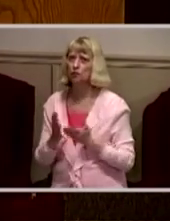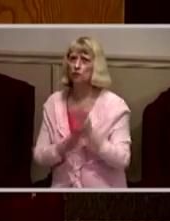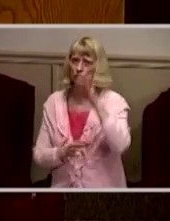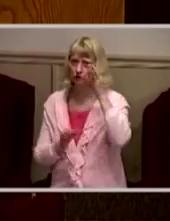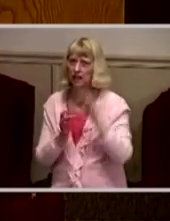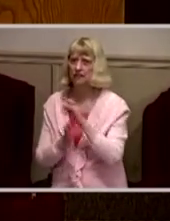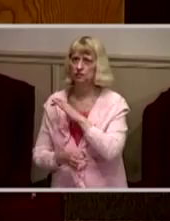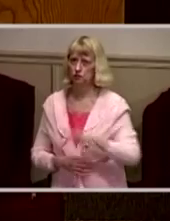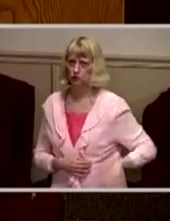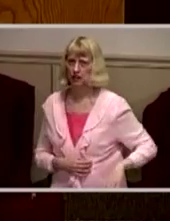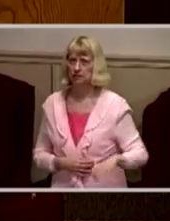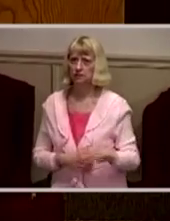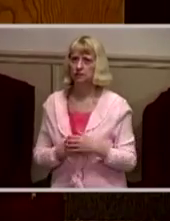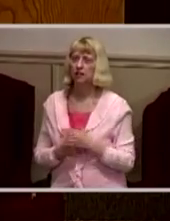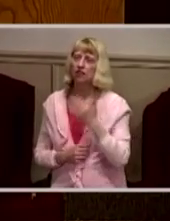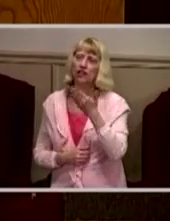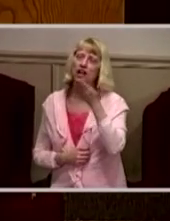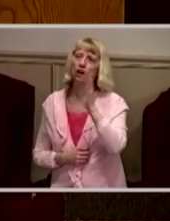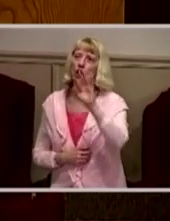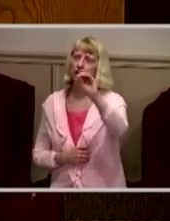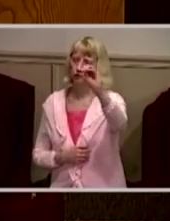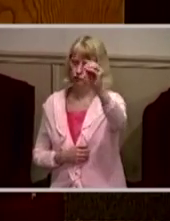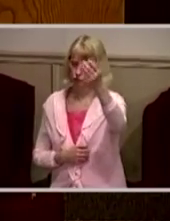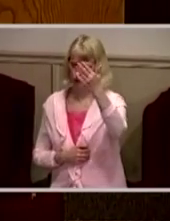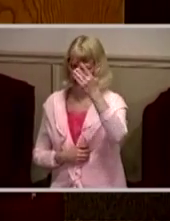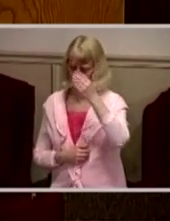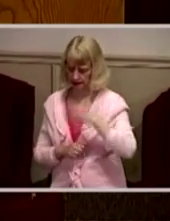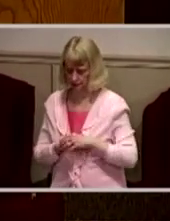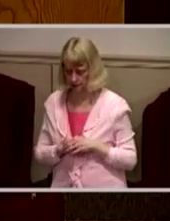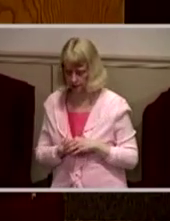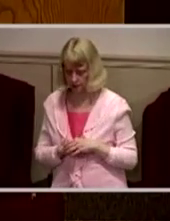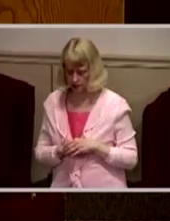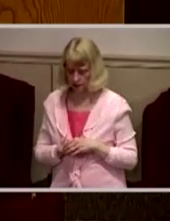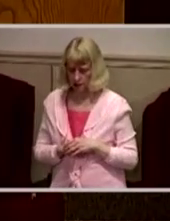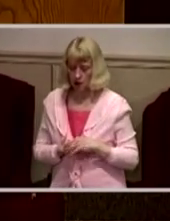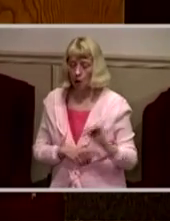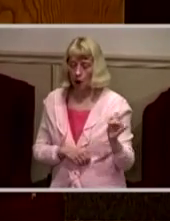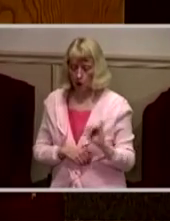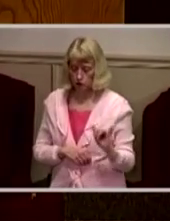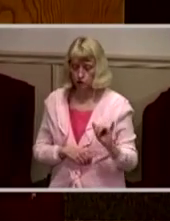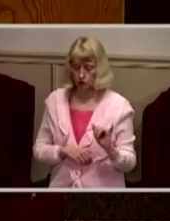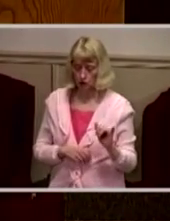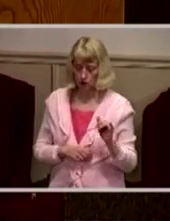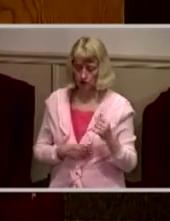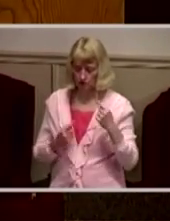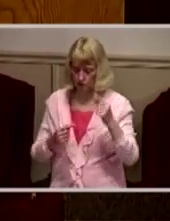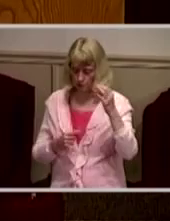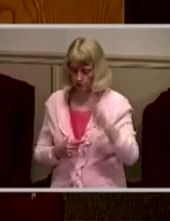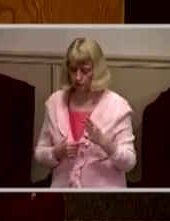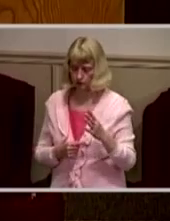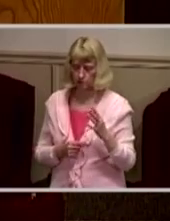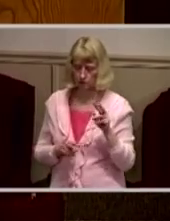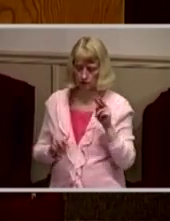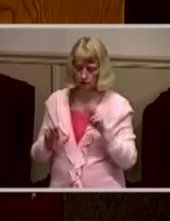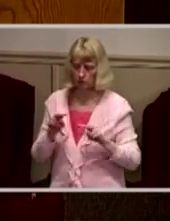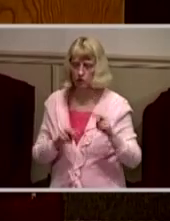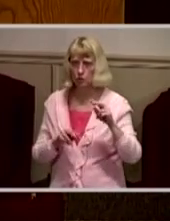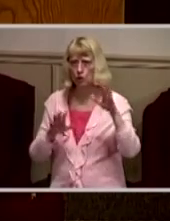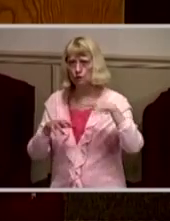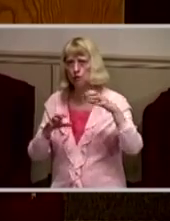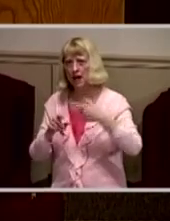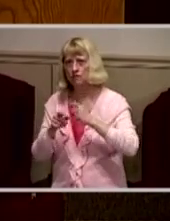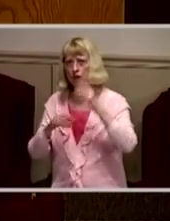Christ. Thank God for his grace. Spurgeon also said, observe the rain which drops from